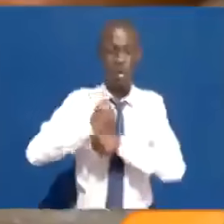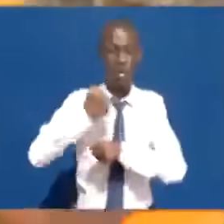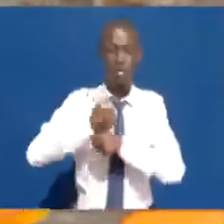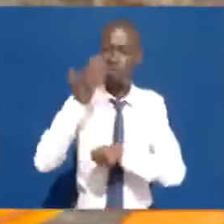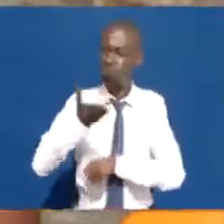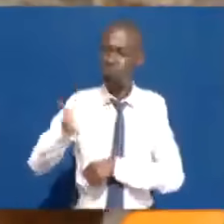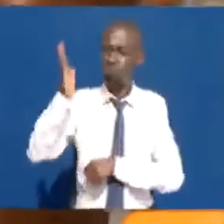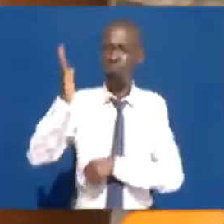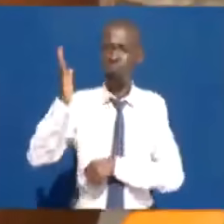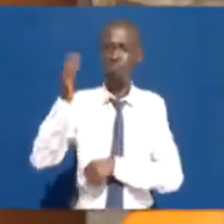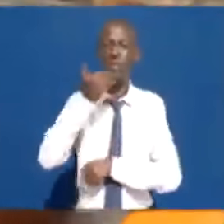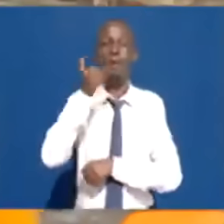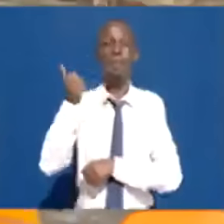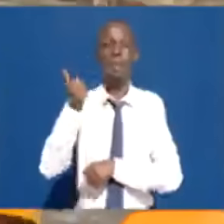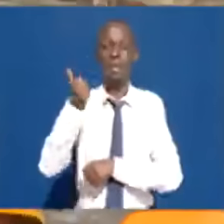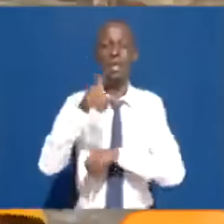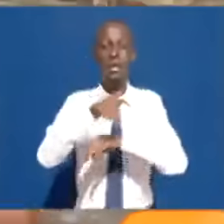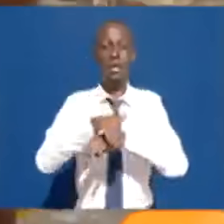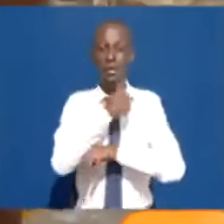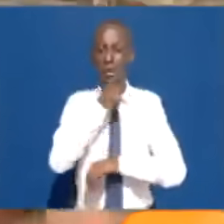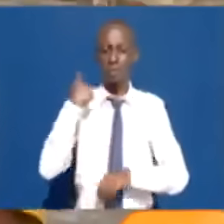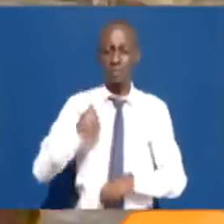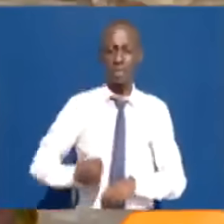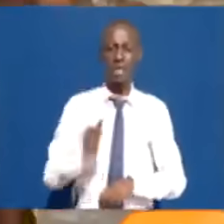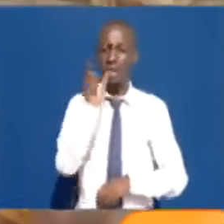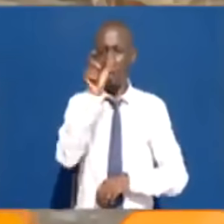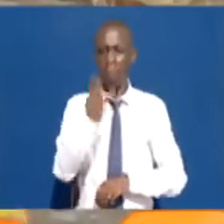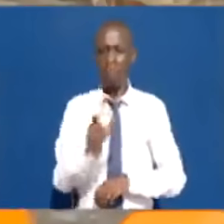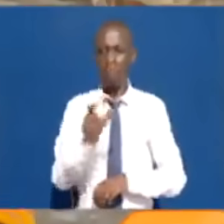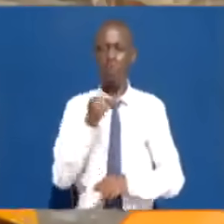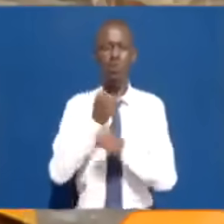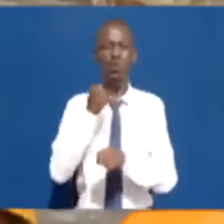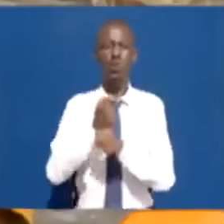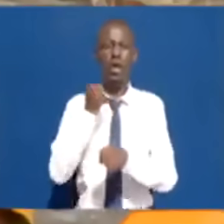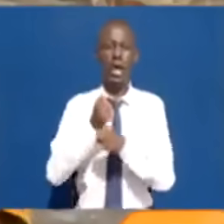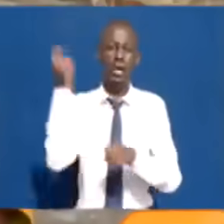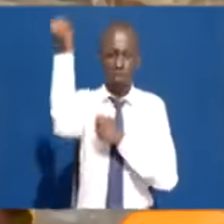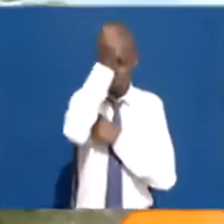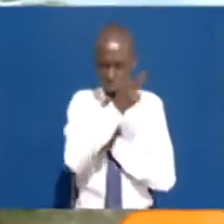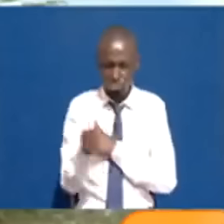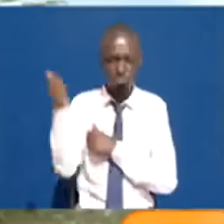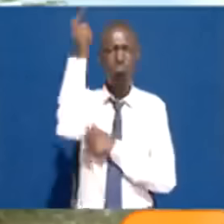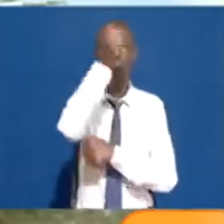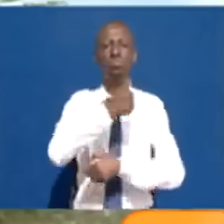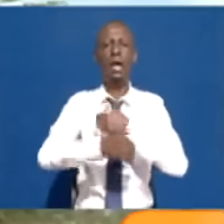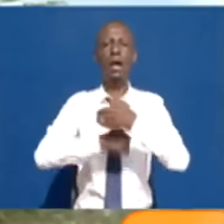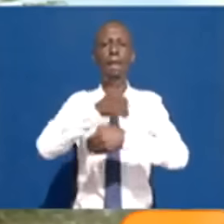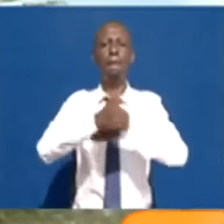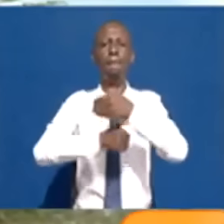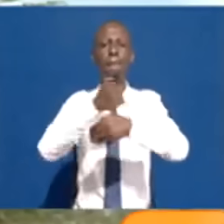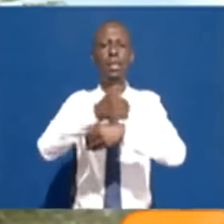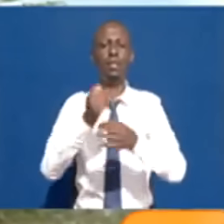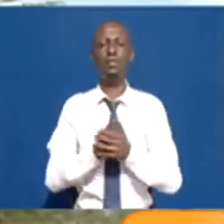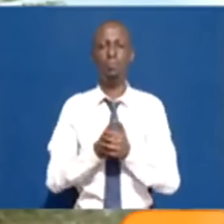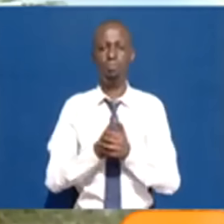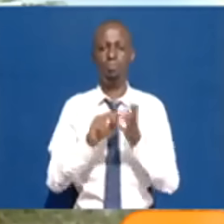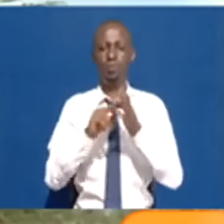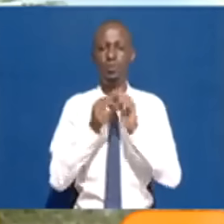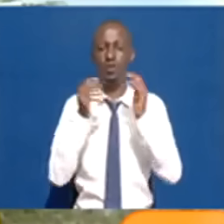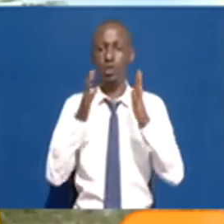aende. Afadhali mtuletee mshahara atutengeneze usiku na mchana. The contractor, Rin